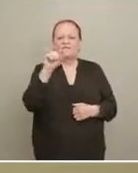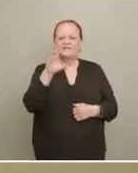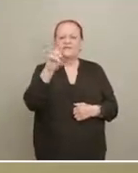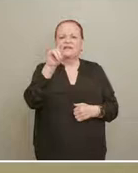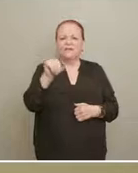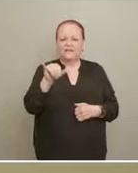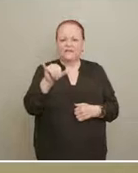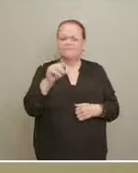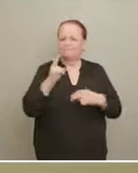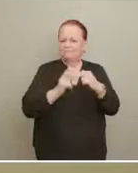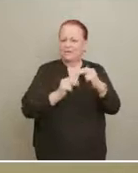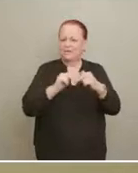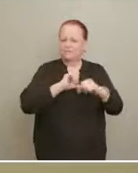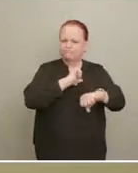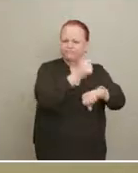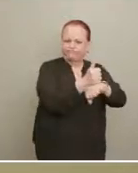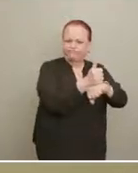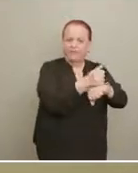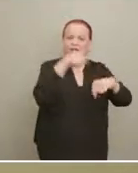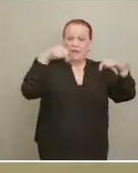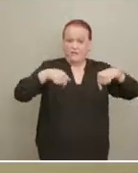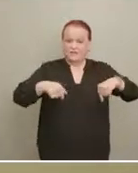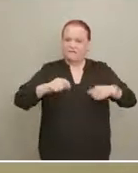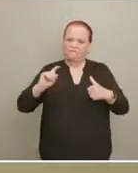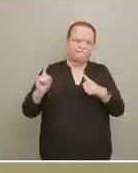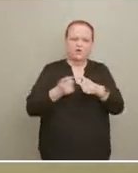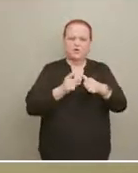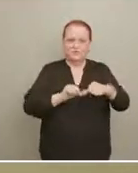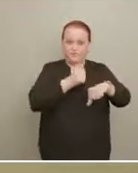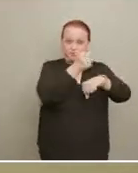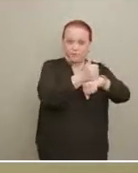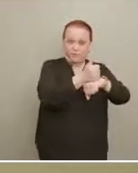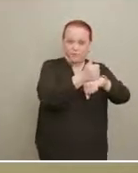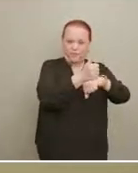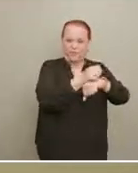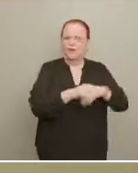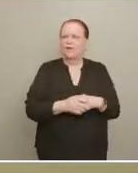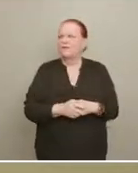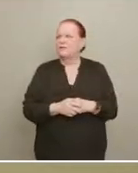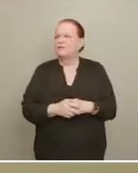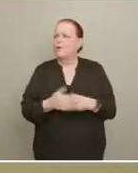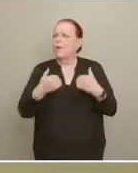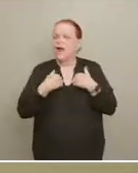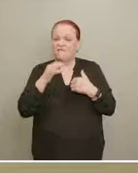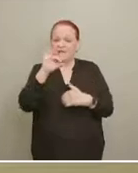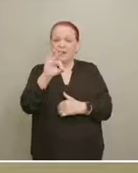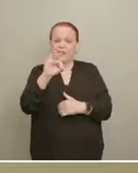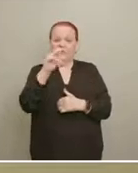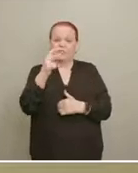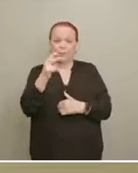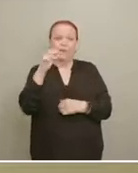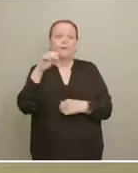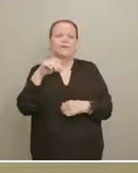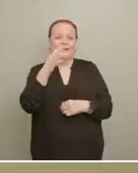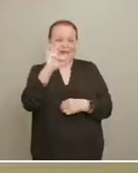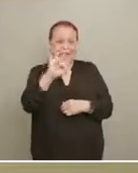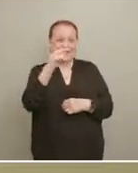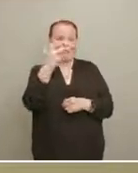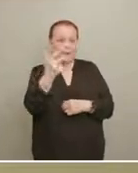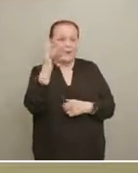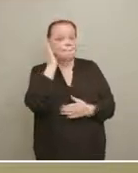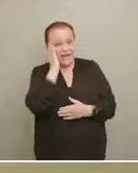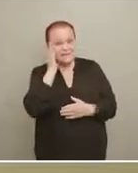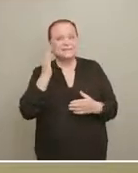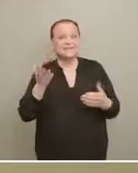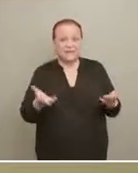first facility of care. Mm-hmm. And so right now we're treating, we have 93 beds active in this facility.